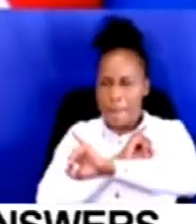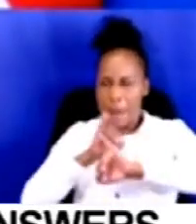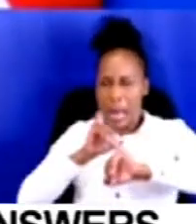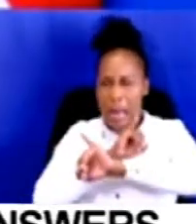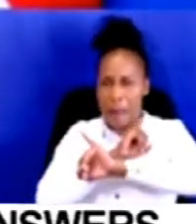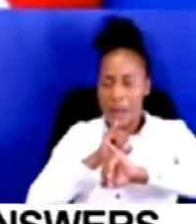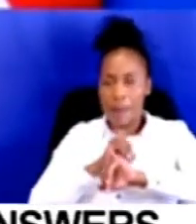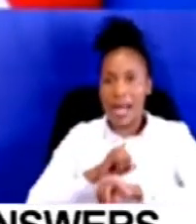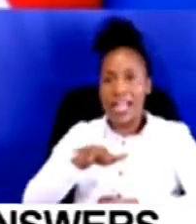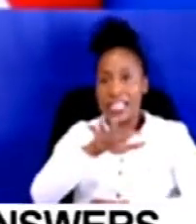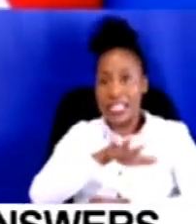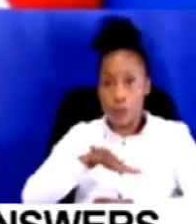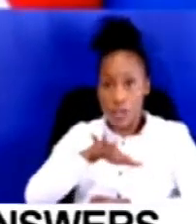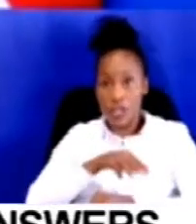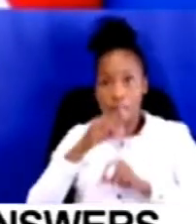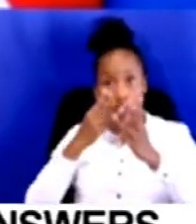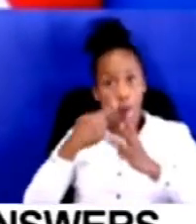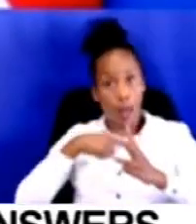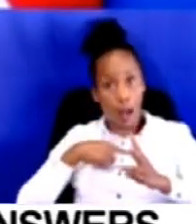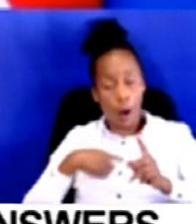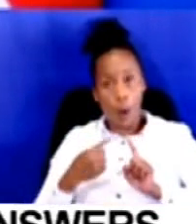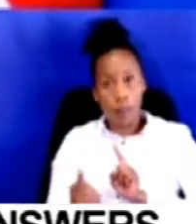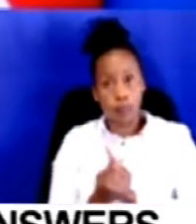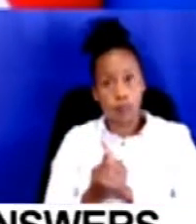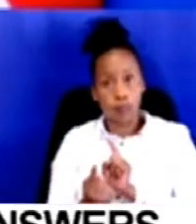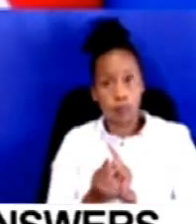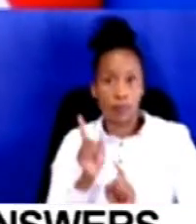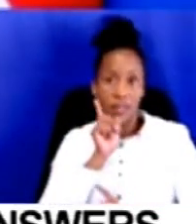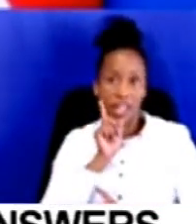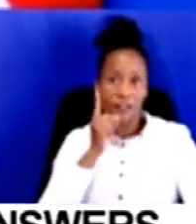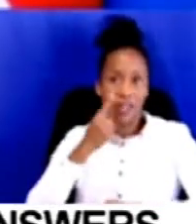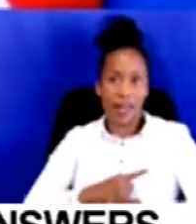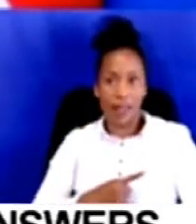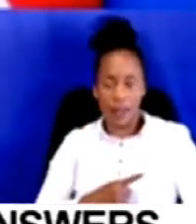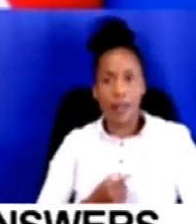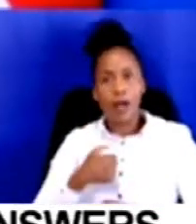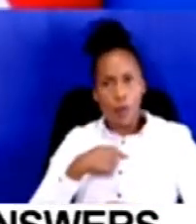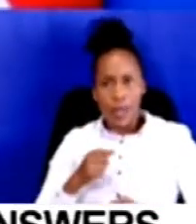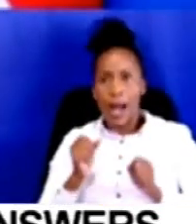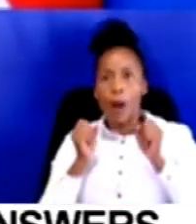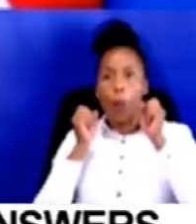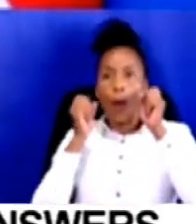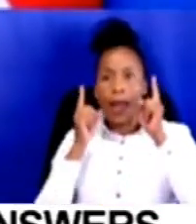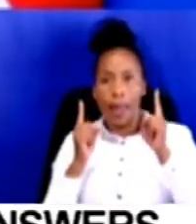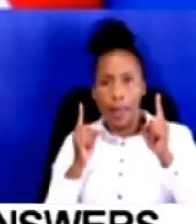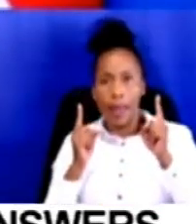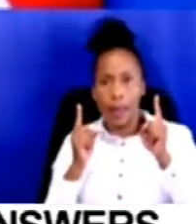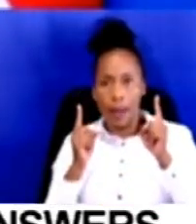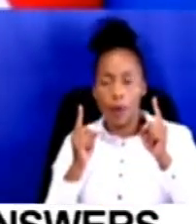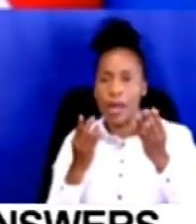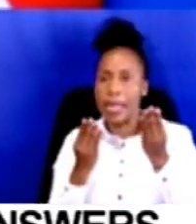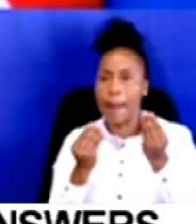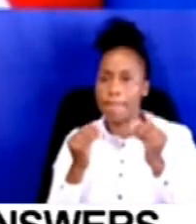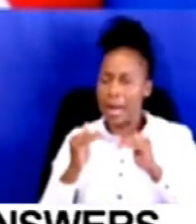our people are facing on a daily basis. We're quite aware of the high